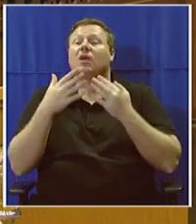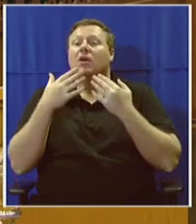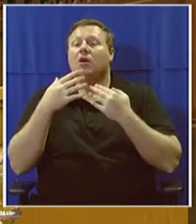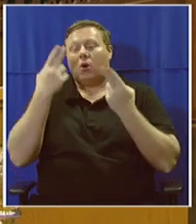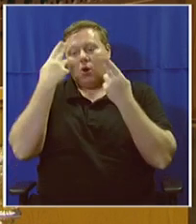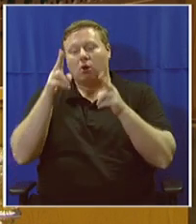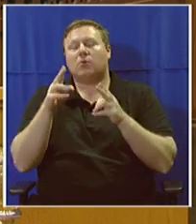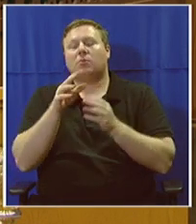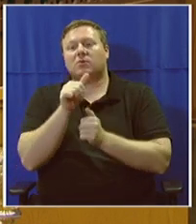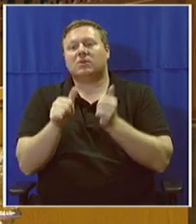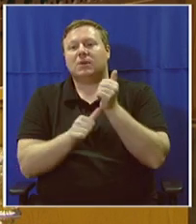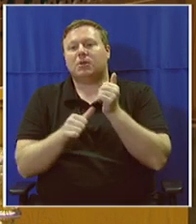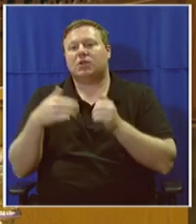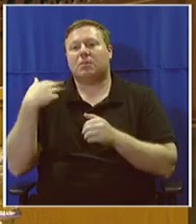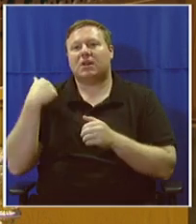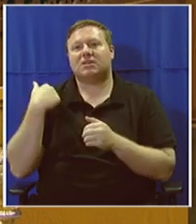Minister Kotwa.